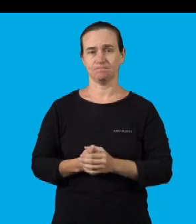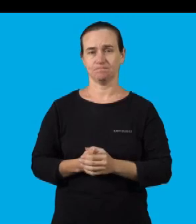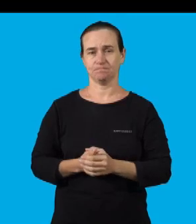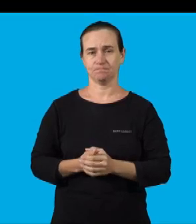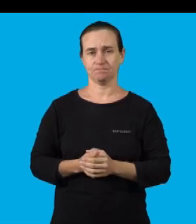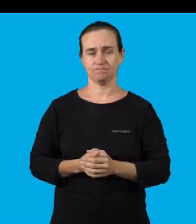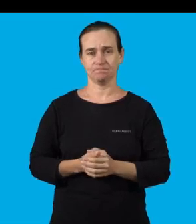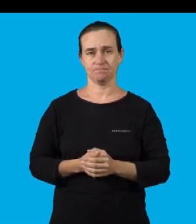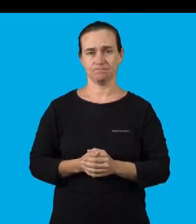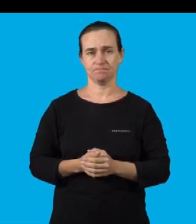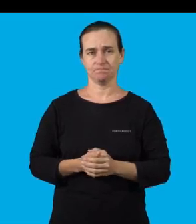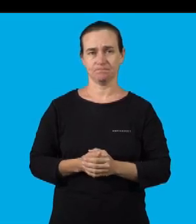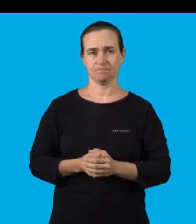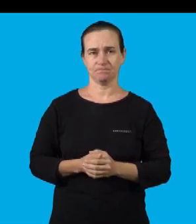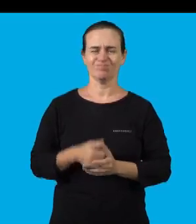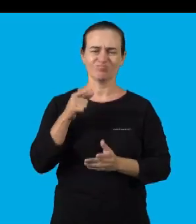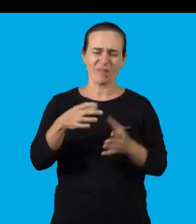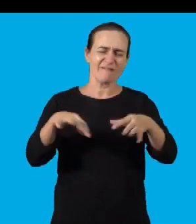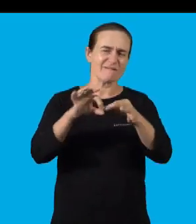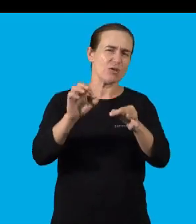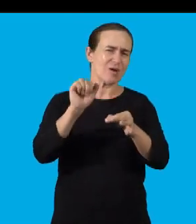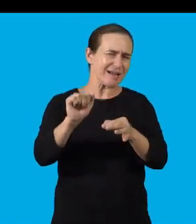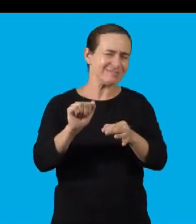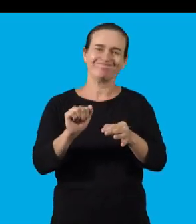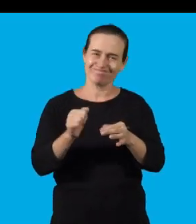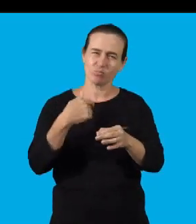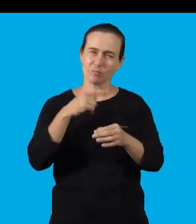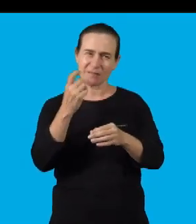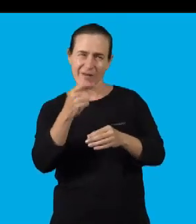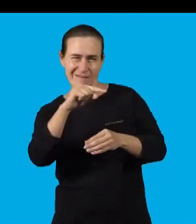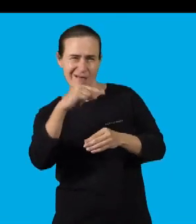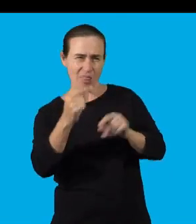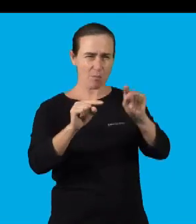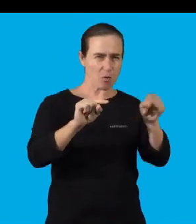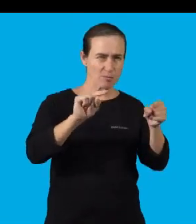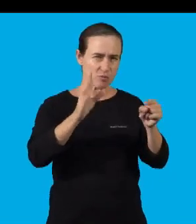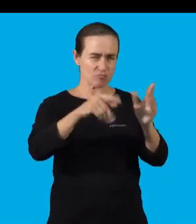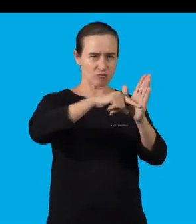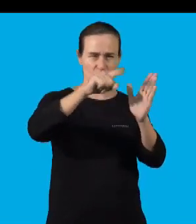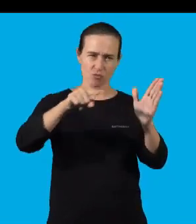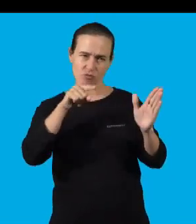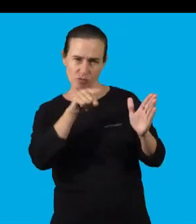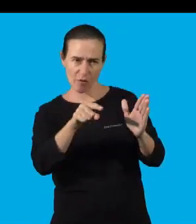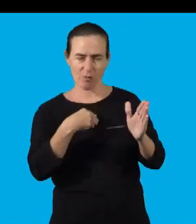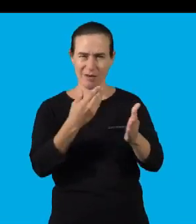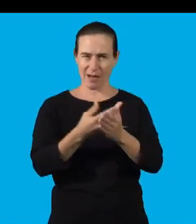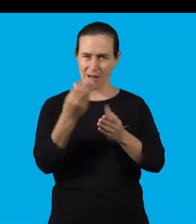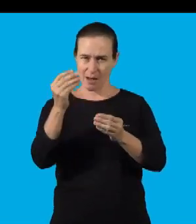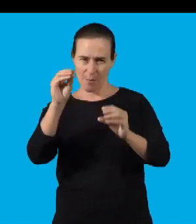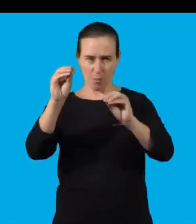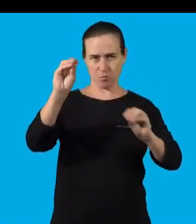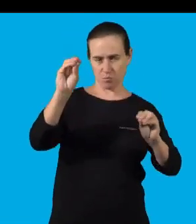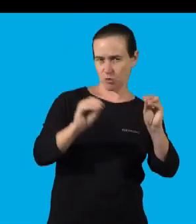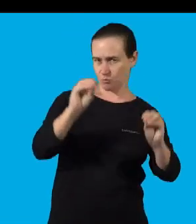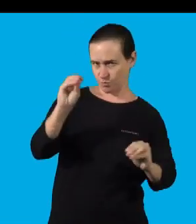x minus 3. Now, for us to find the value of A, we need to find another point that is on the graph that we are going